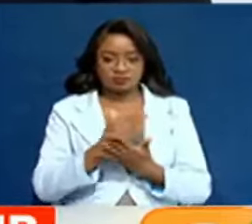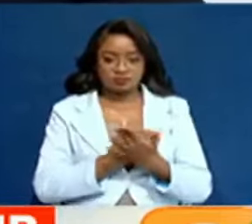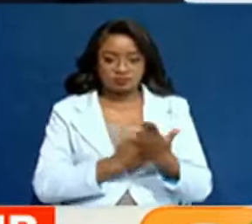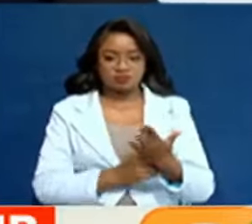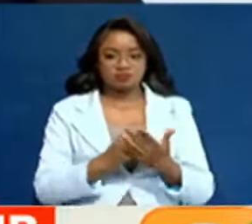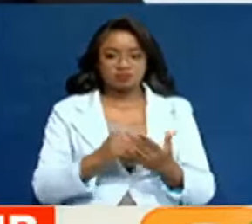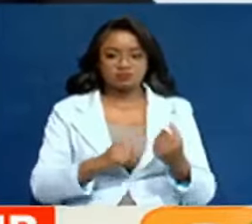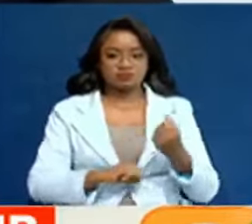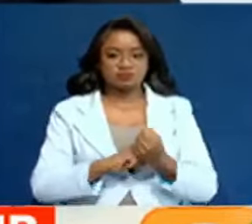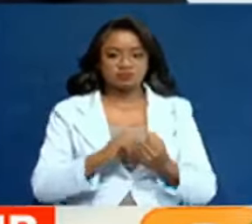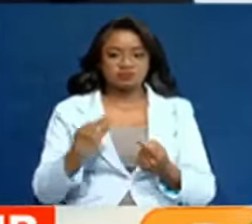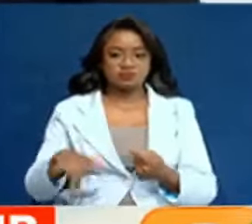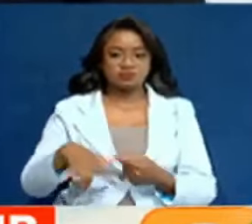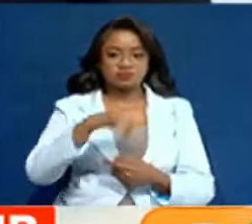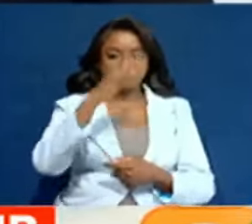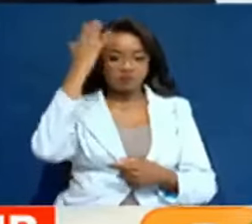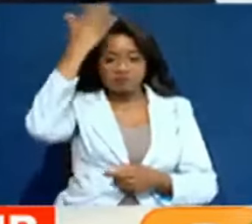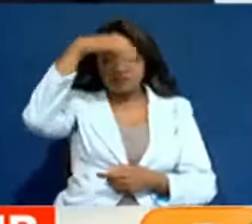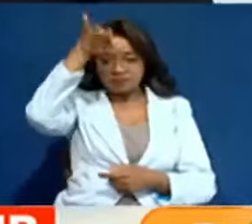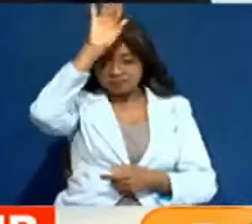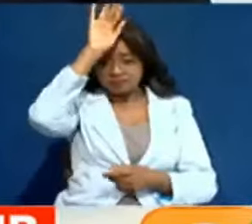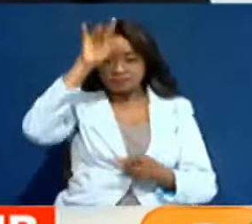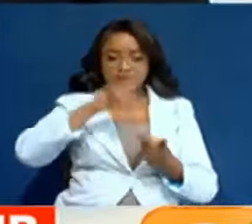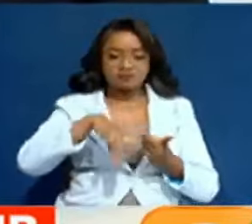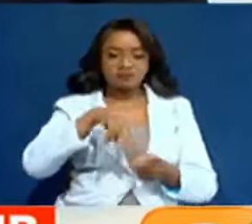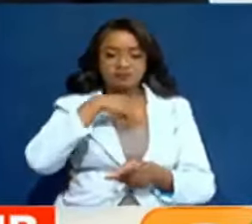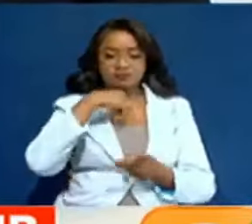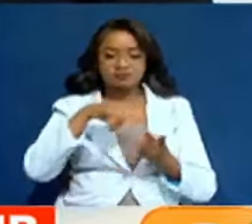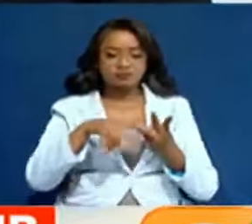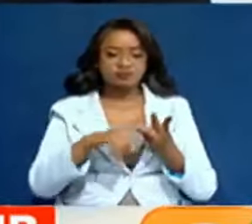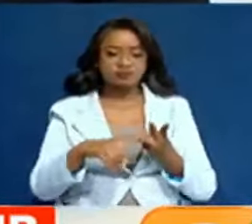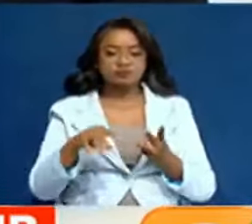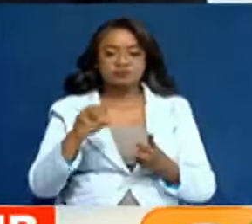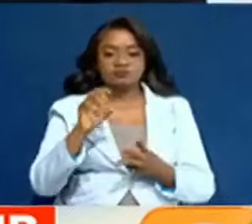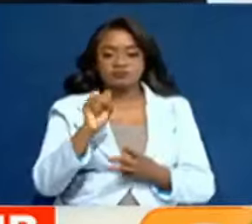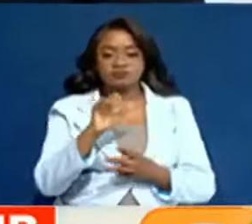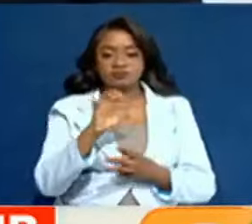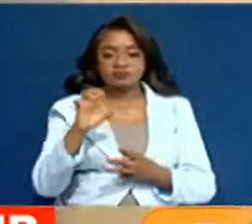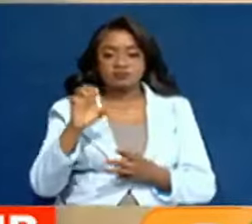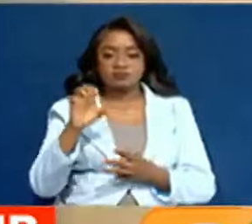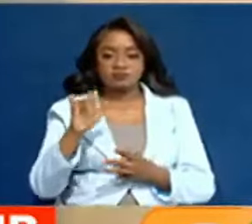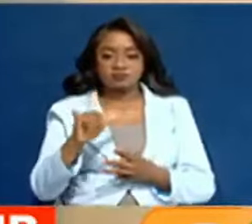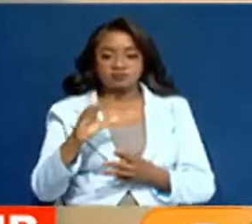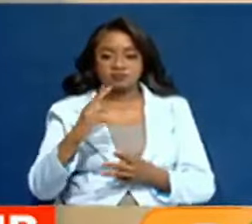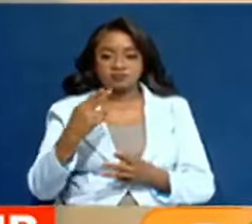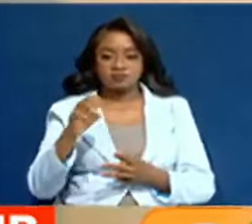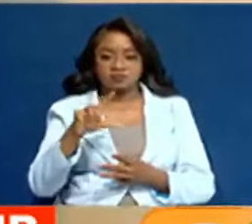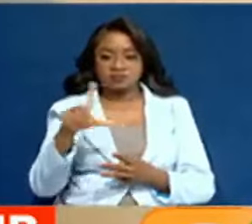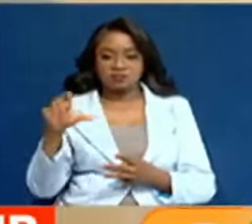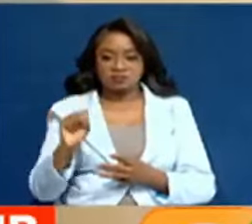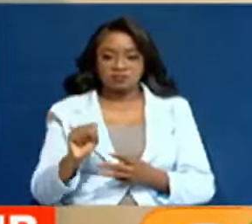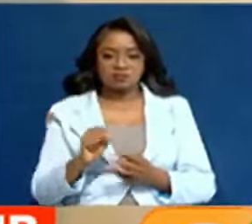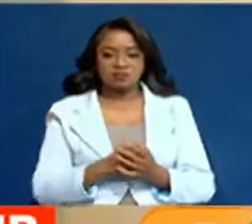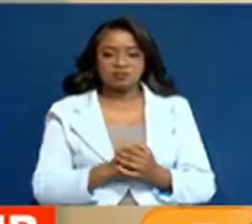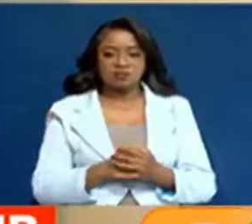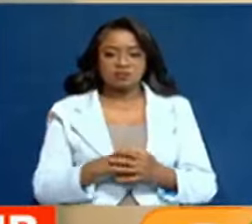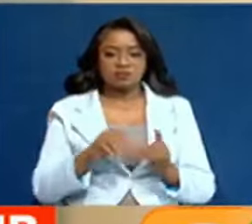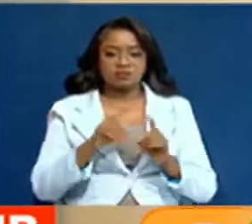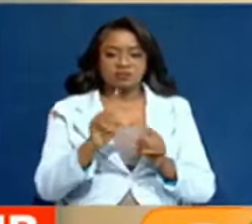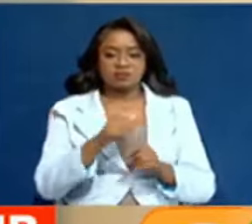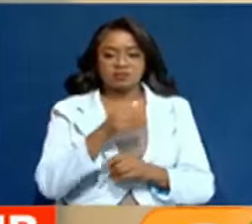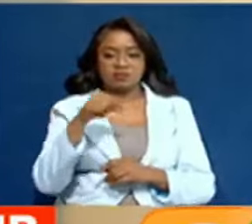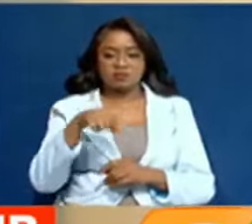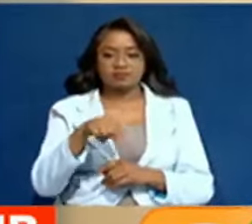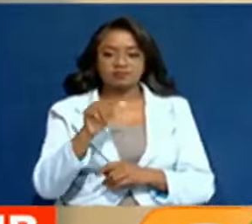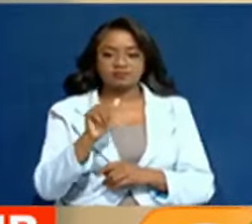as Dubai, Turkey, Seychelles and Qatar. The EPL package ranges from $2,150 to the UK